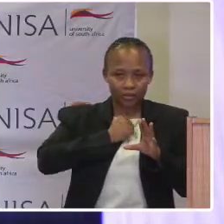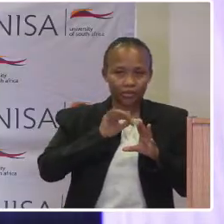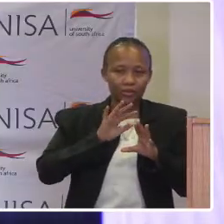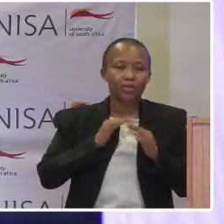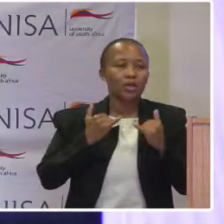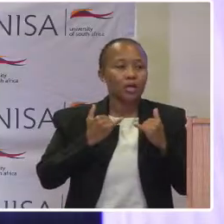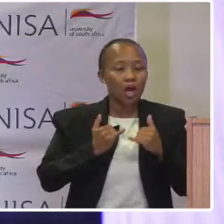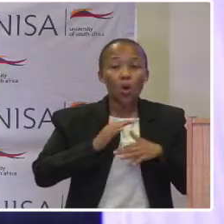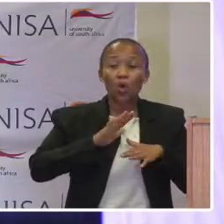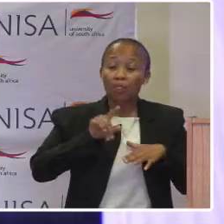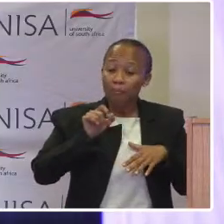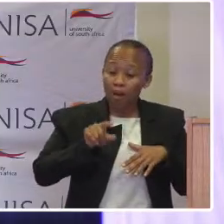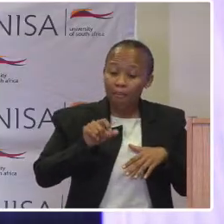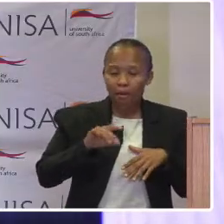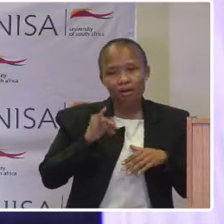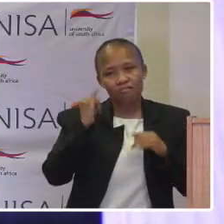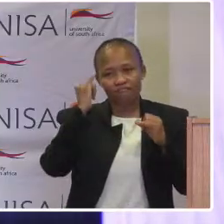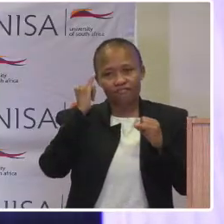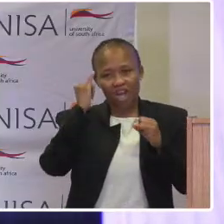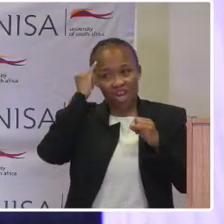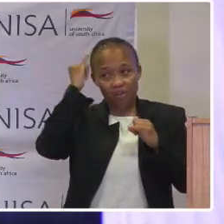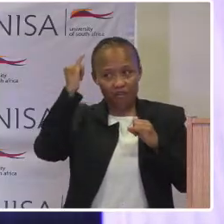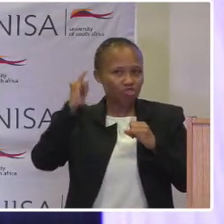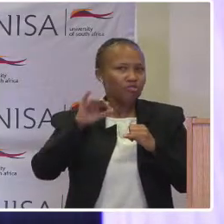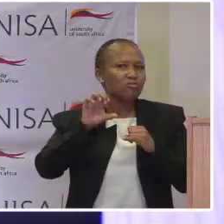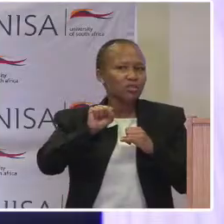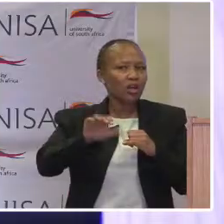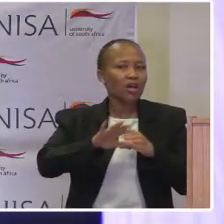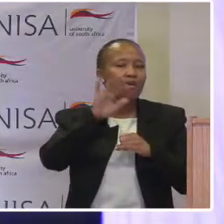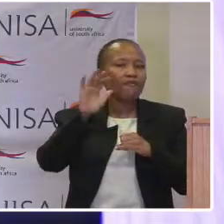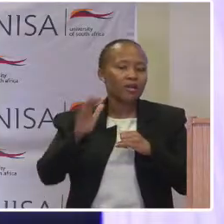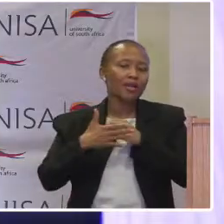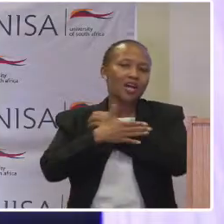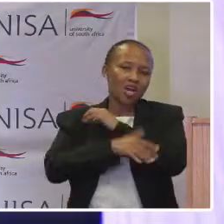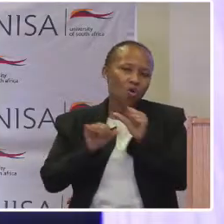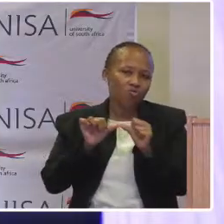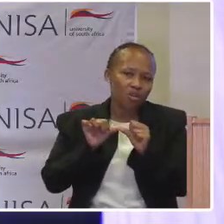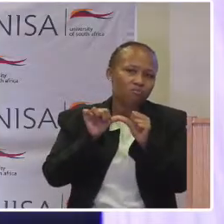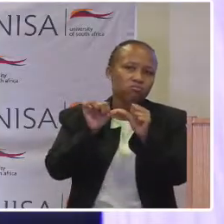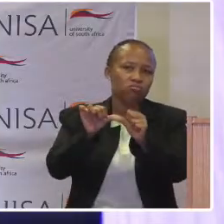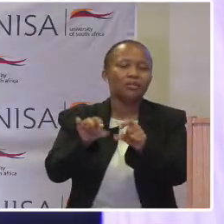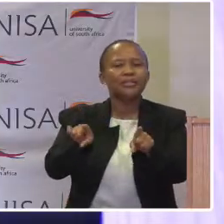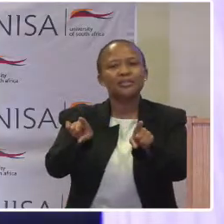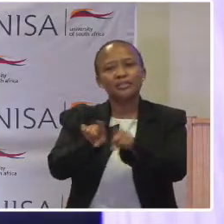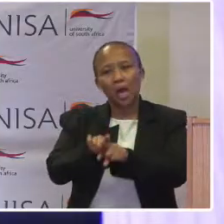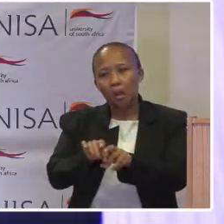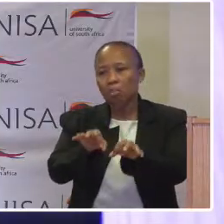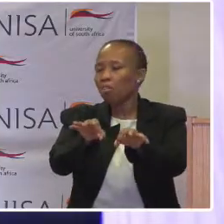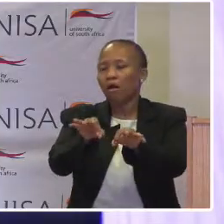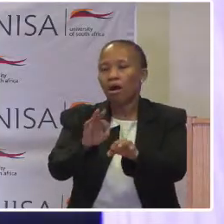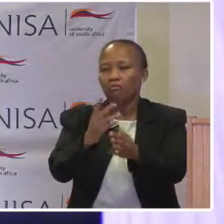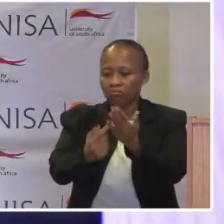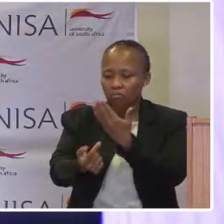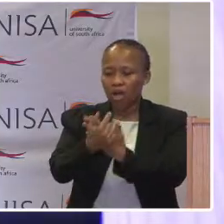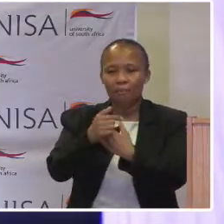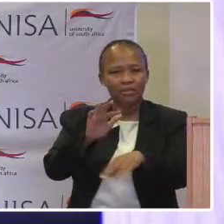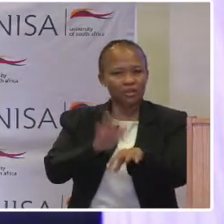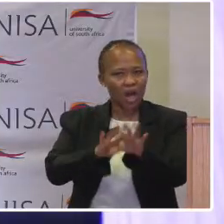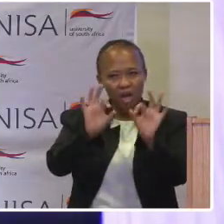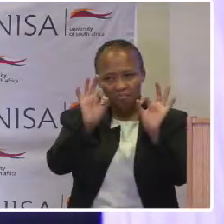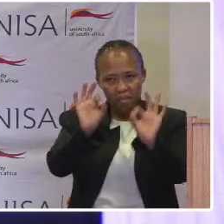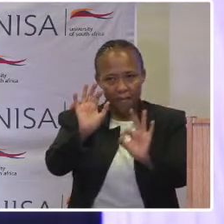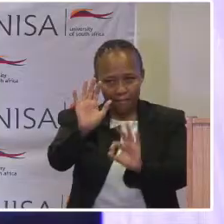of innovation sustains our country and it happens on time. I'm a bit